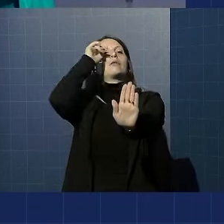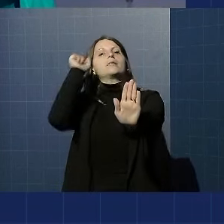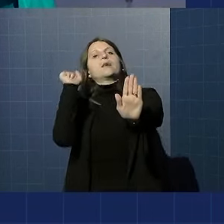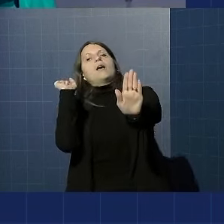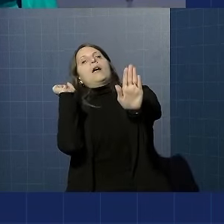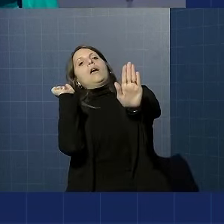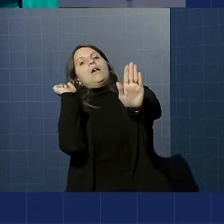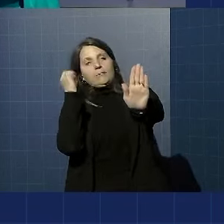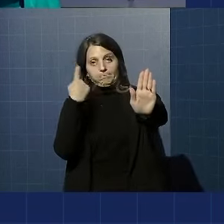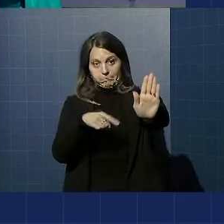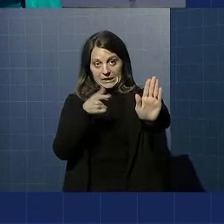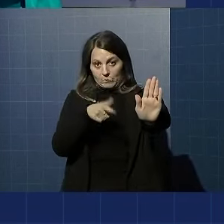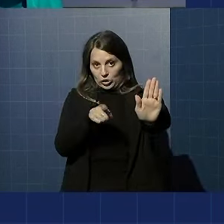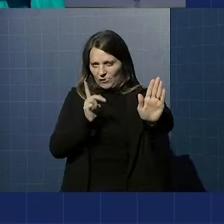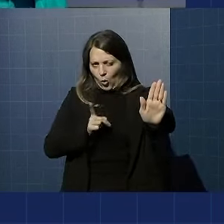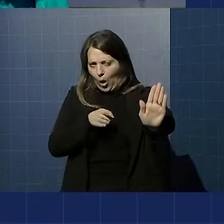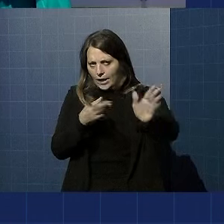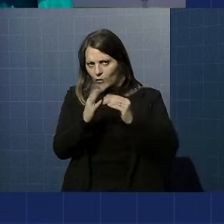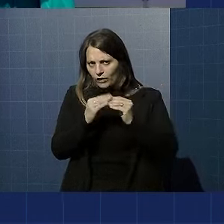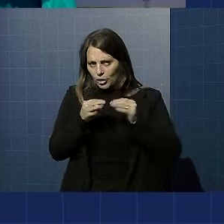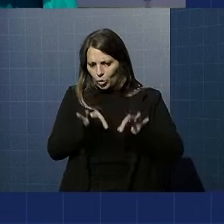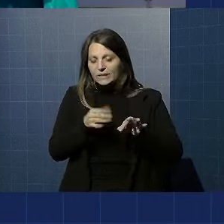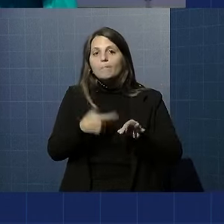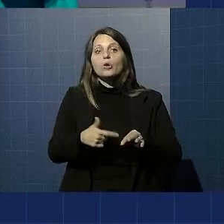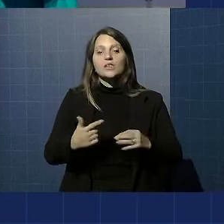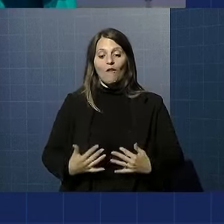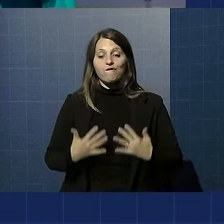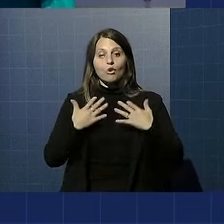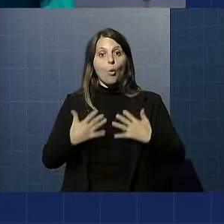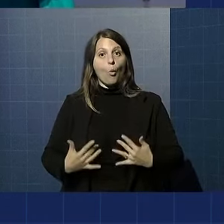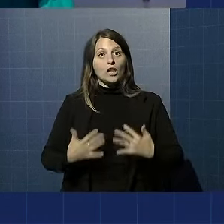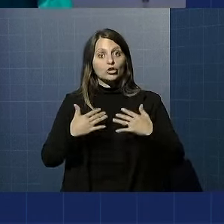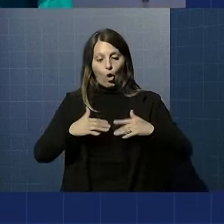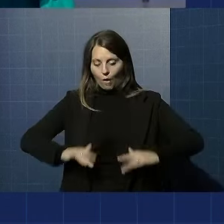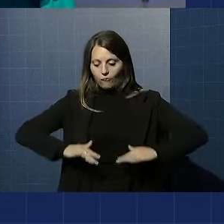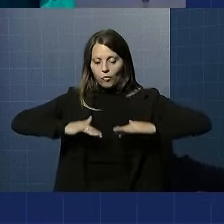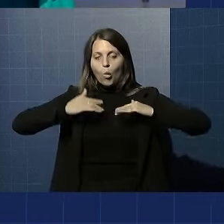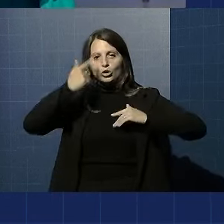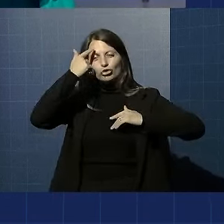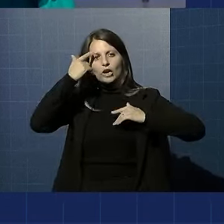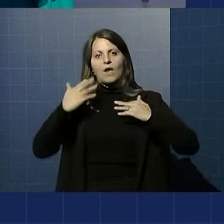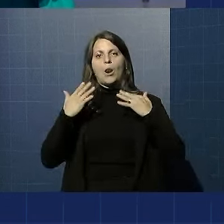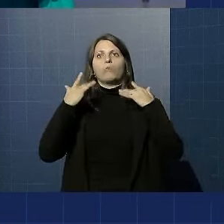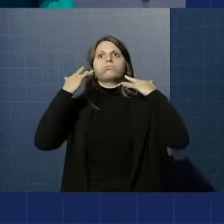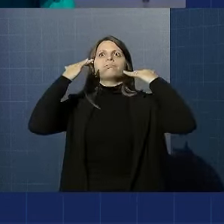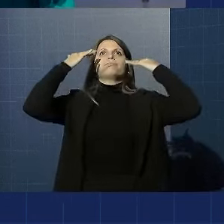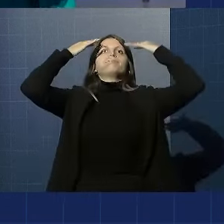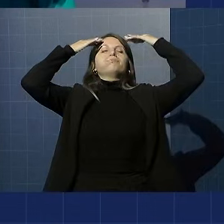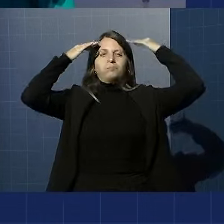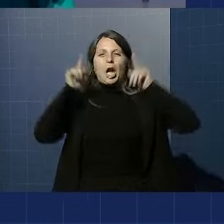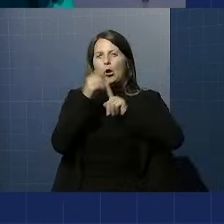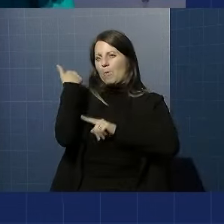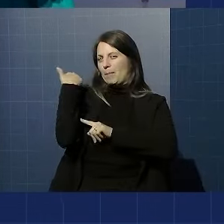fluid going to the upper part of the body, as we've already talked about. And because they don't move for 2 months, they